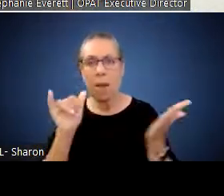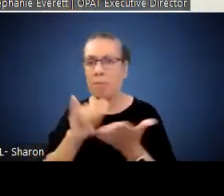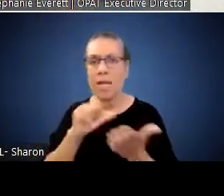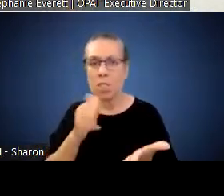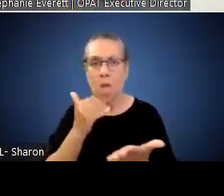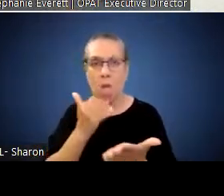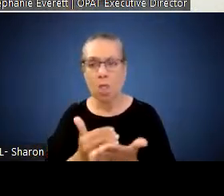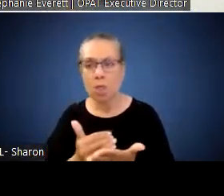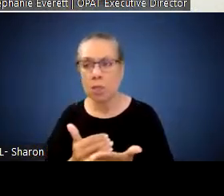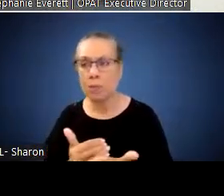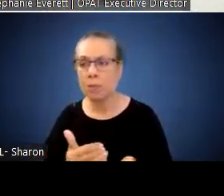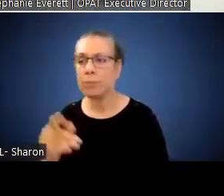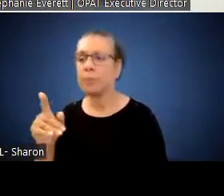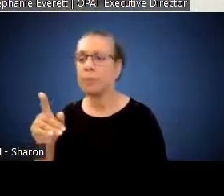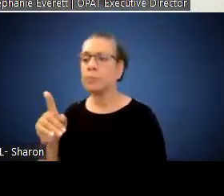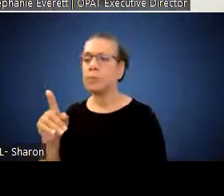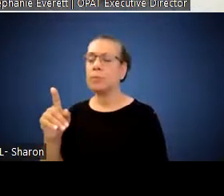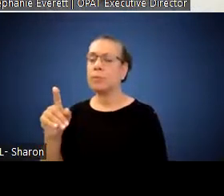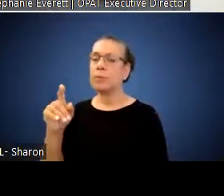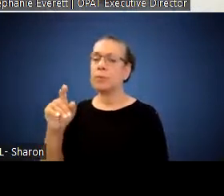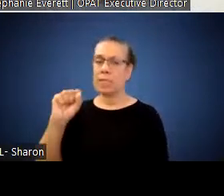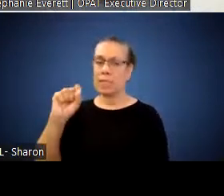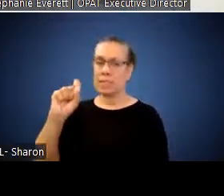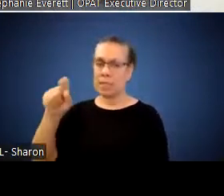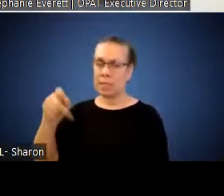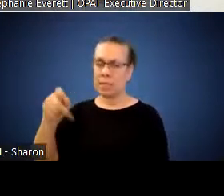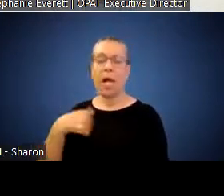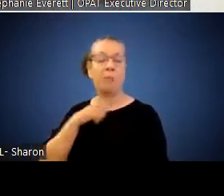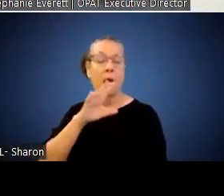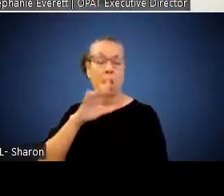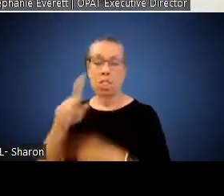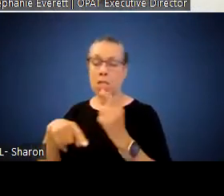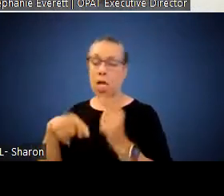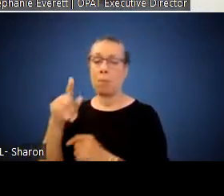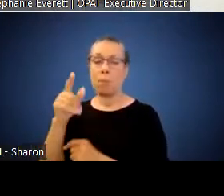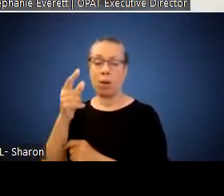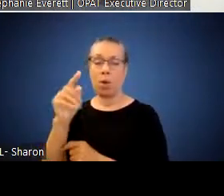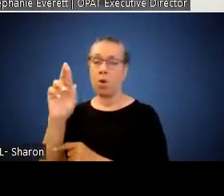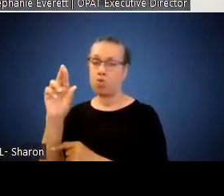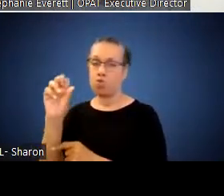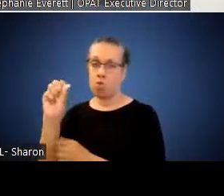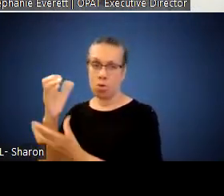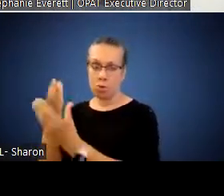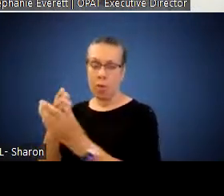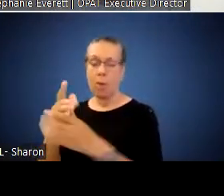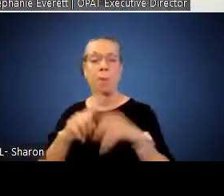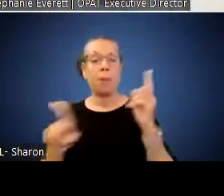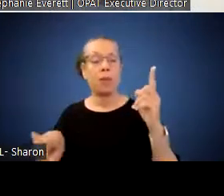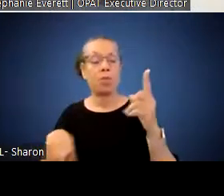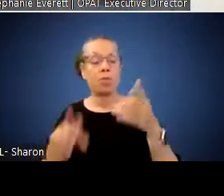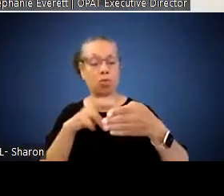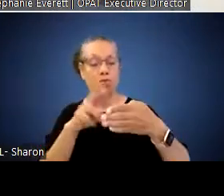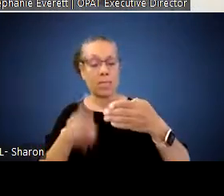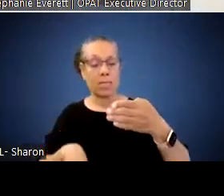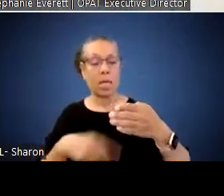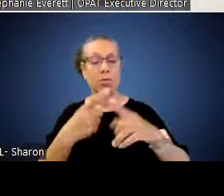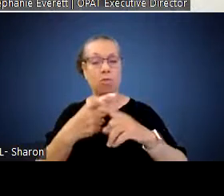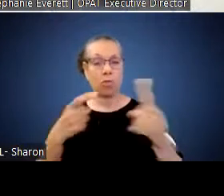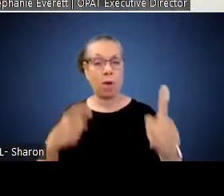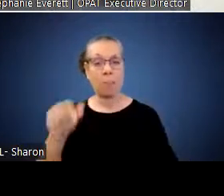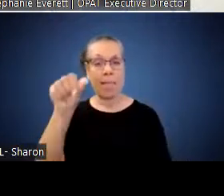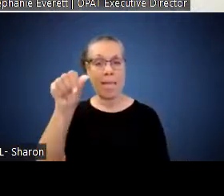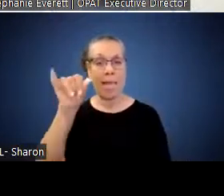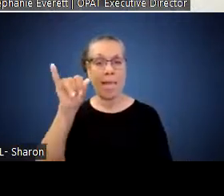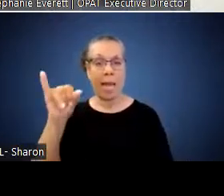yeah, I'm not going to address the roles. I will tell you in present day, for findings that come out of the Internal Affairs Oversight